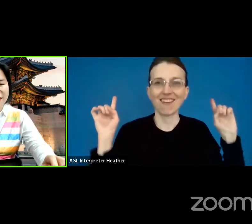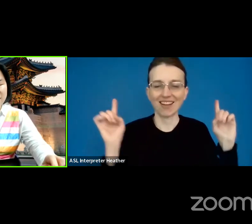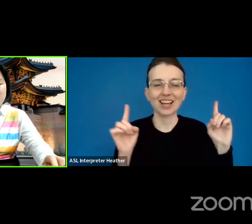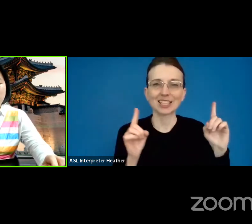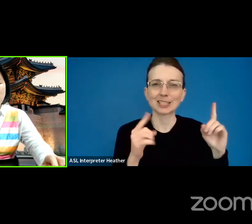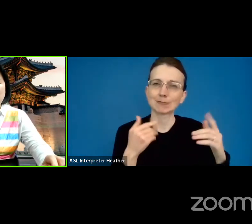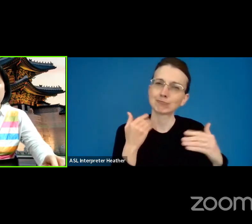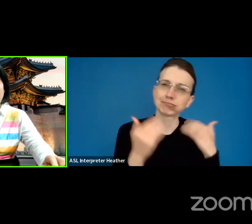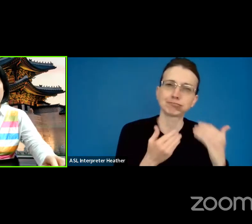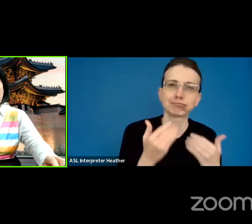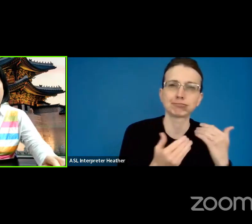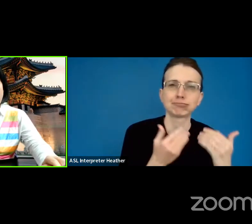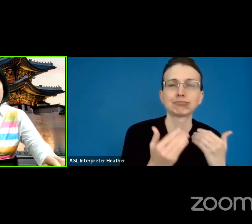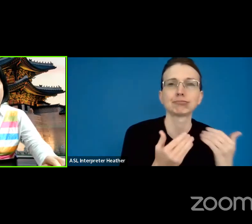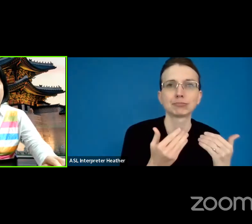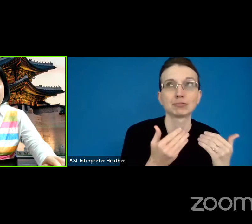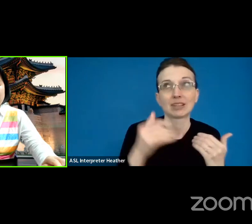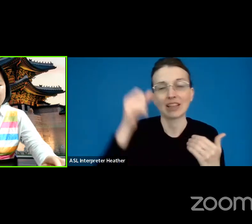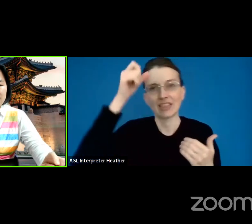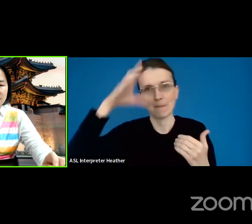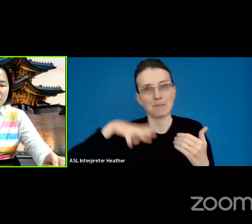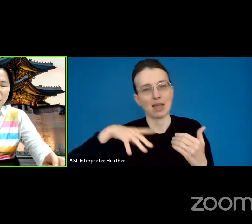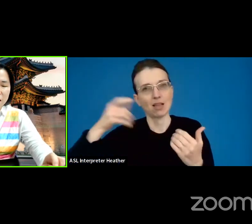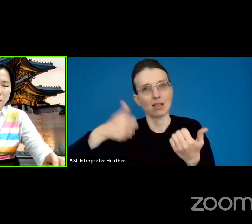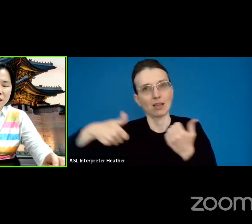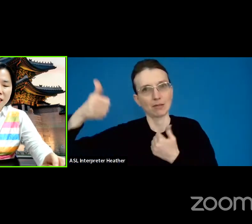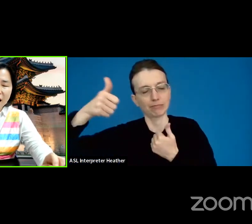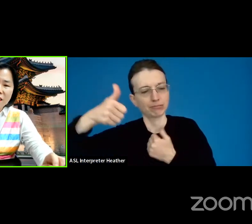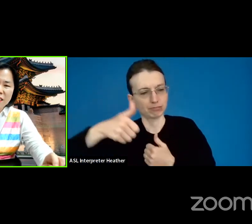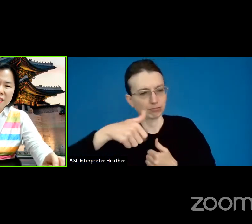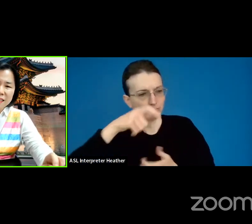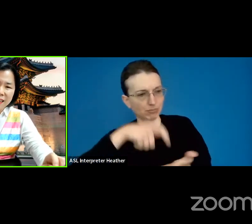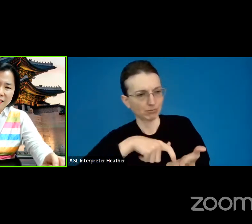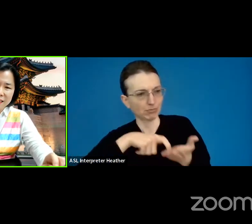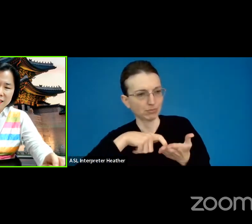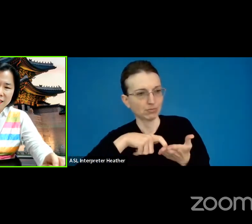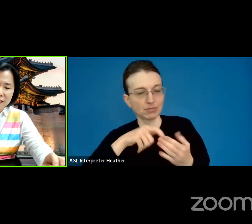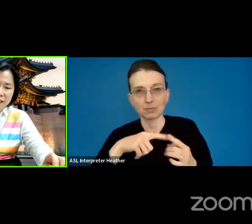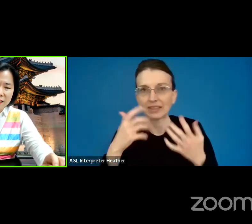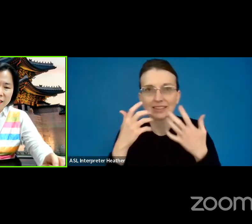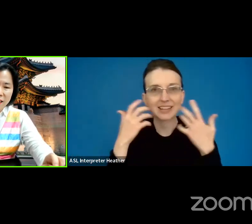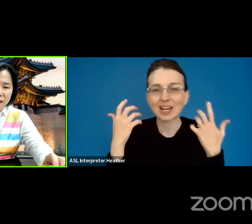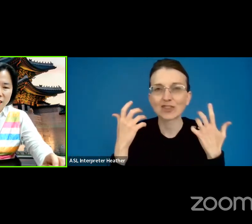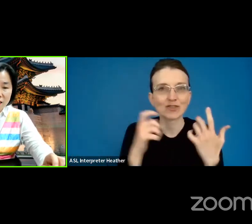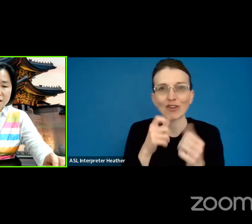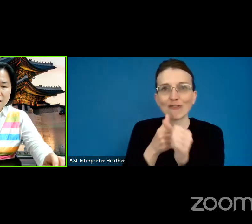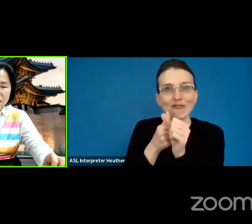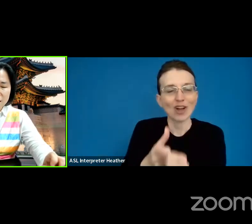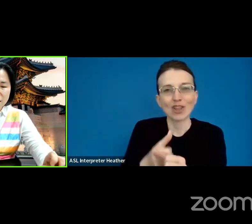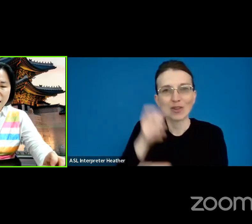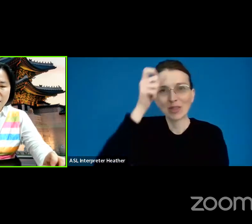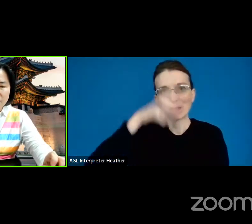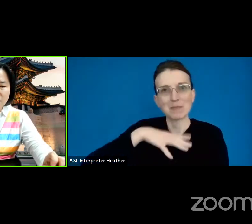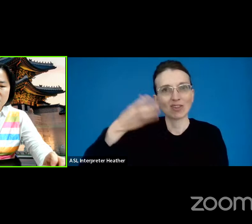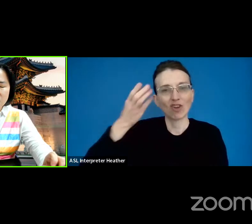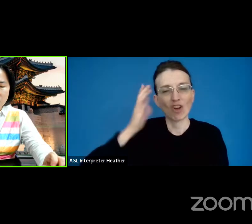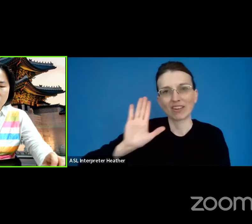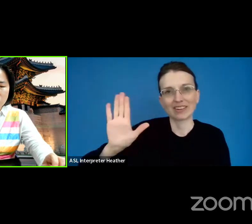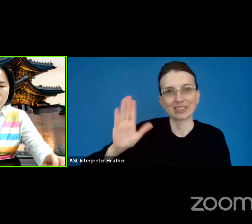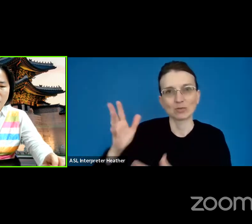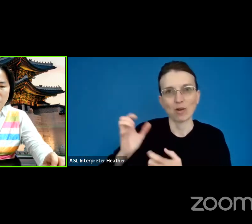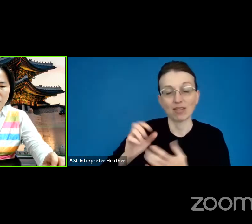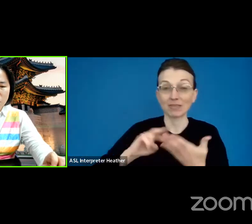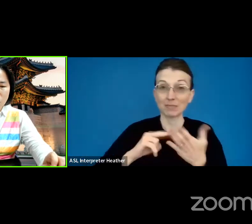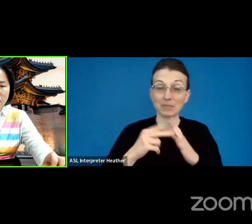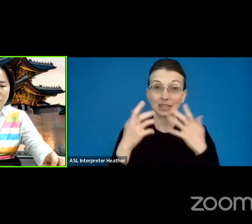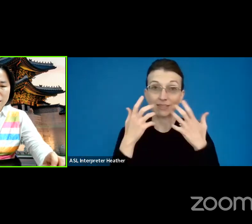ordeal imposed by the male god, but the tiger did not. Thus, tigers